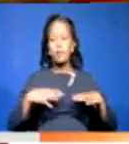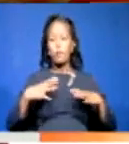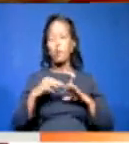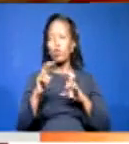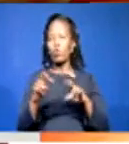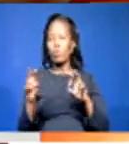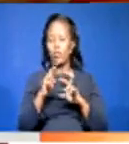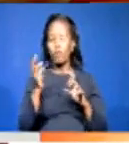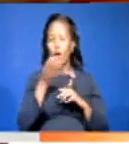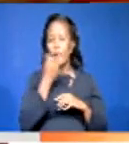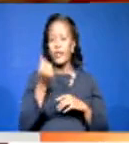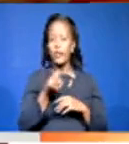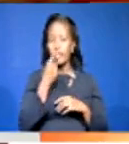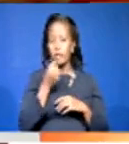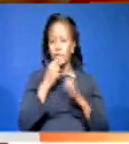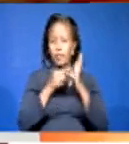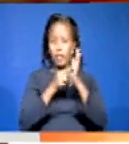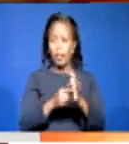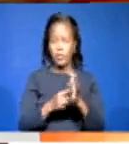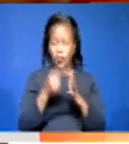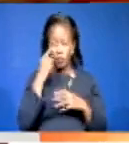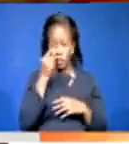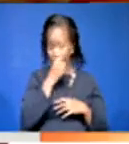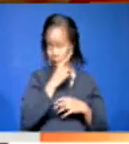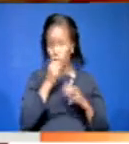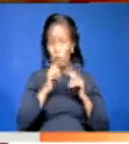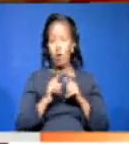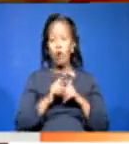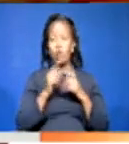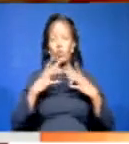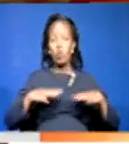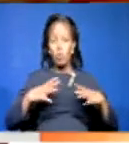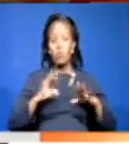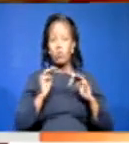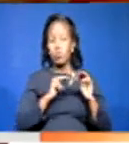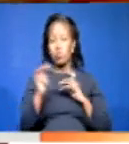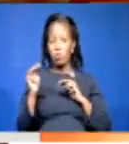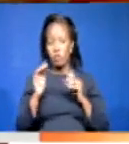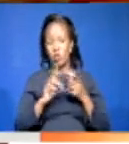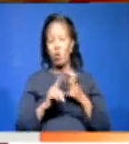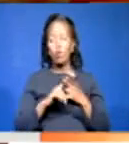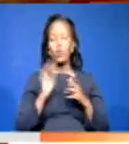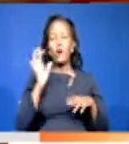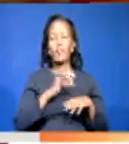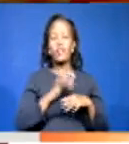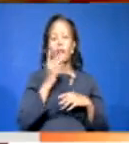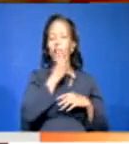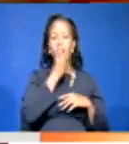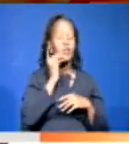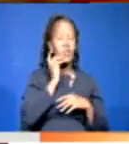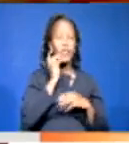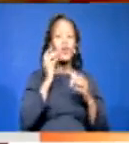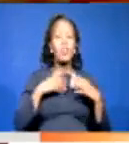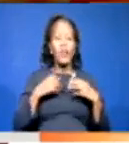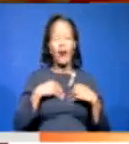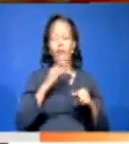eye treatment. They say the pastoralist nature of the residents' livelihood coupled with the drought has led to the increase in